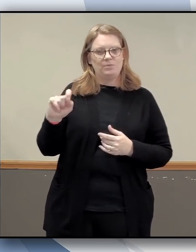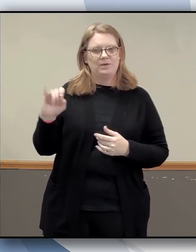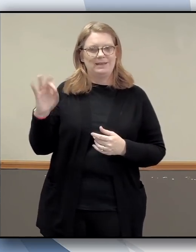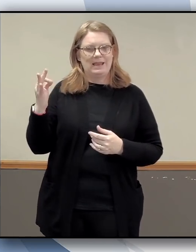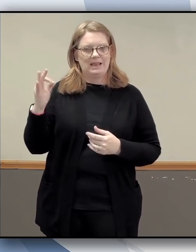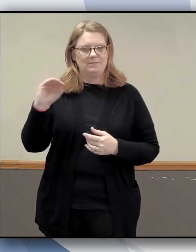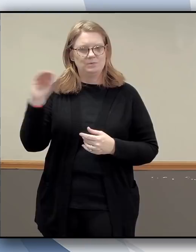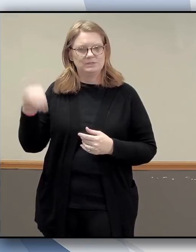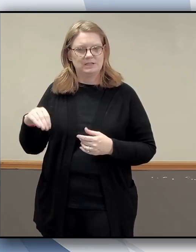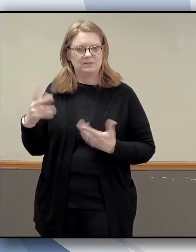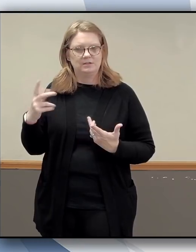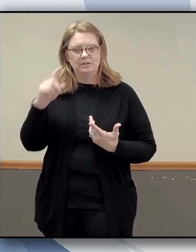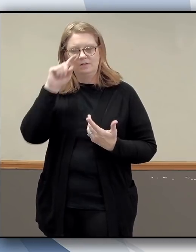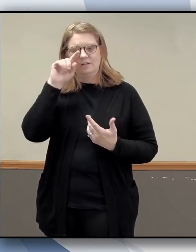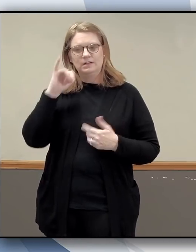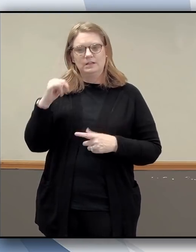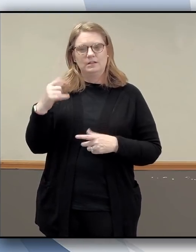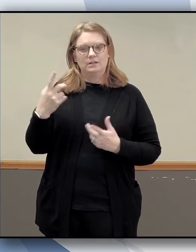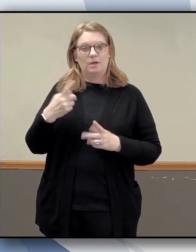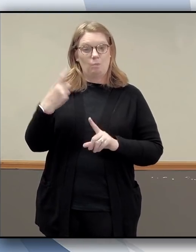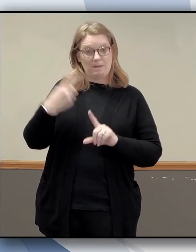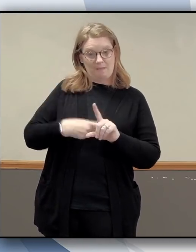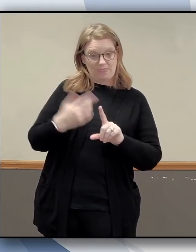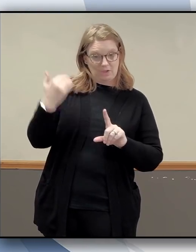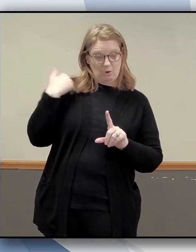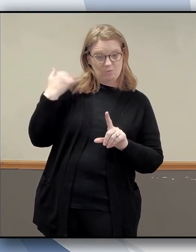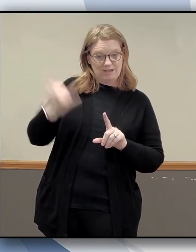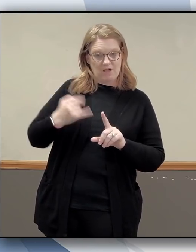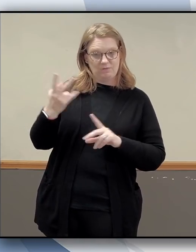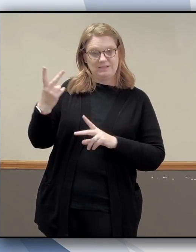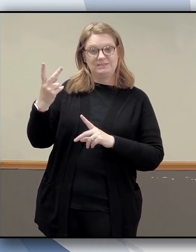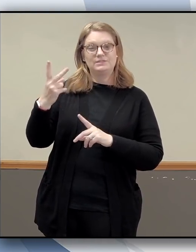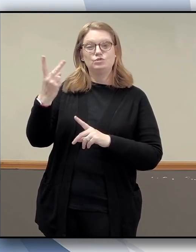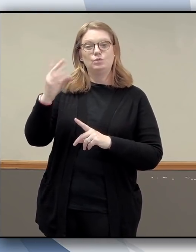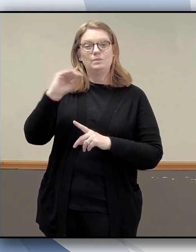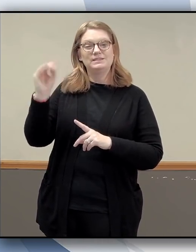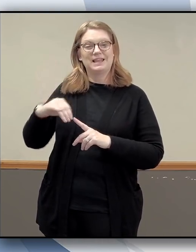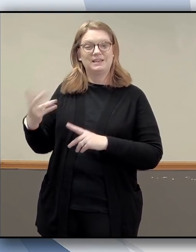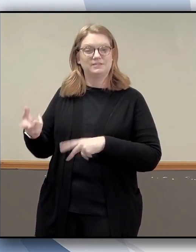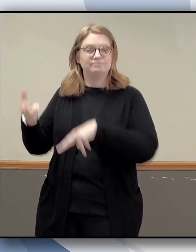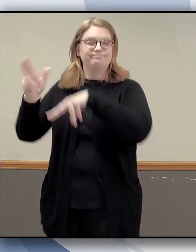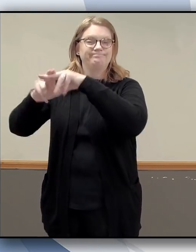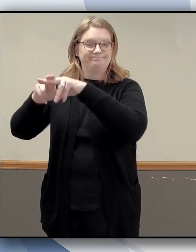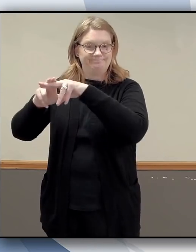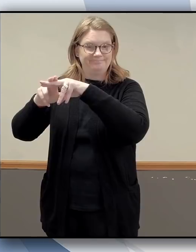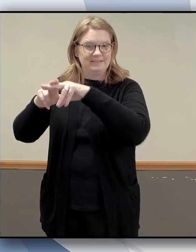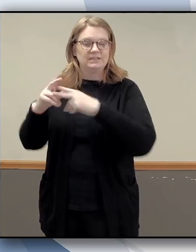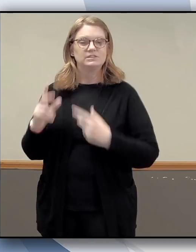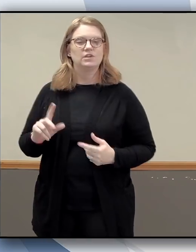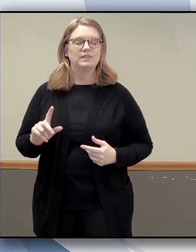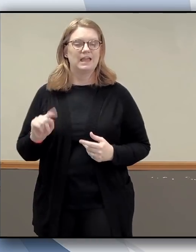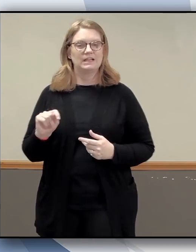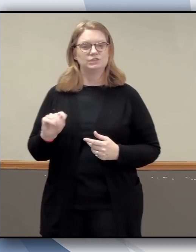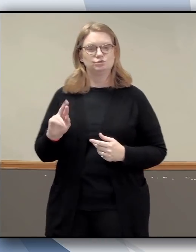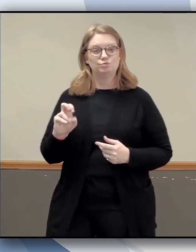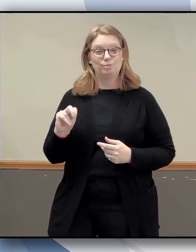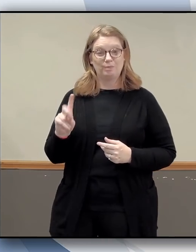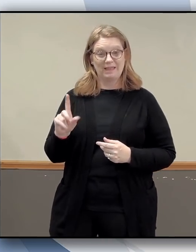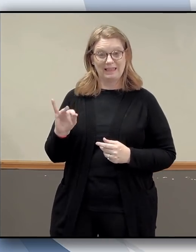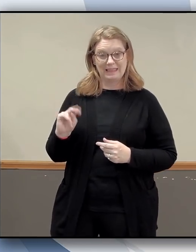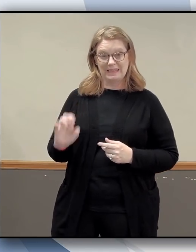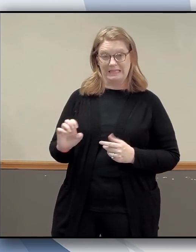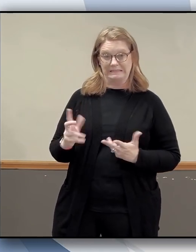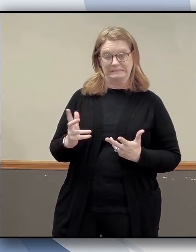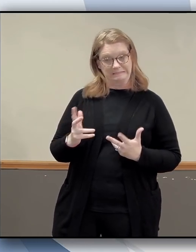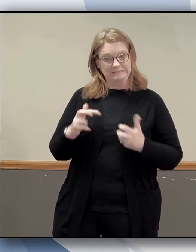than 2 points higher than it was a month ago. And as I said, it's, you know, the trend line is disturbing because it